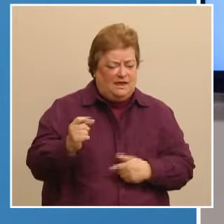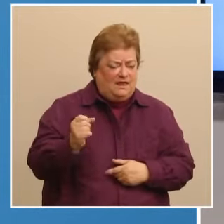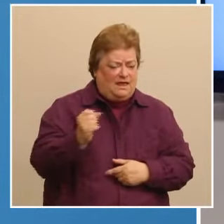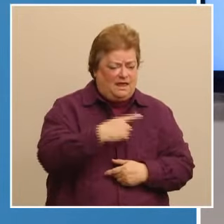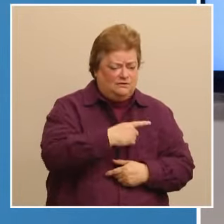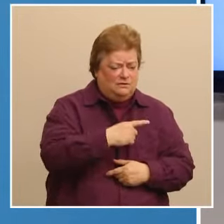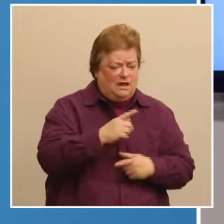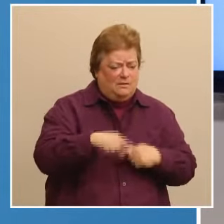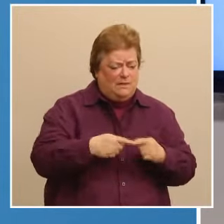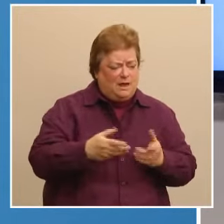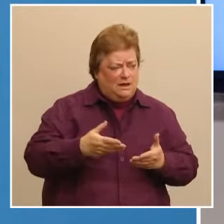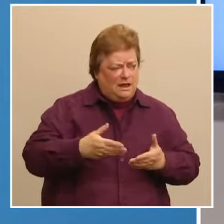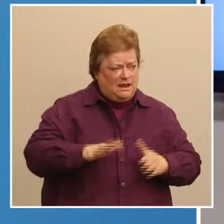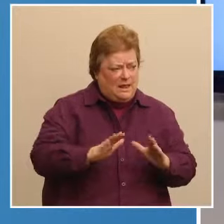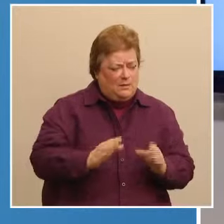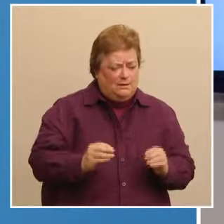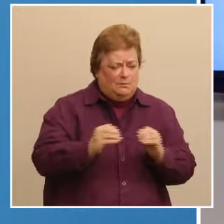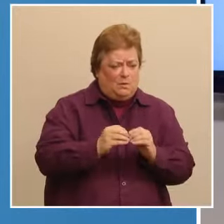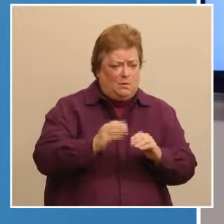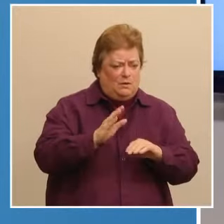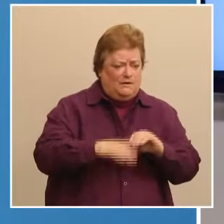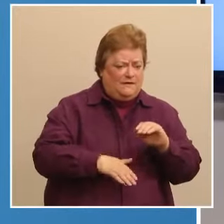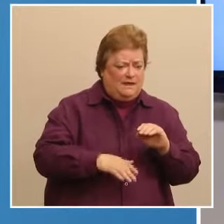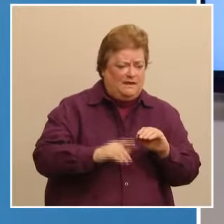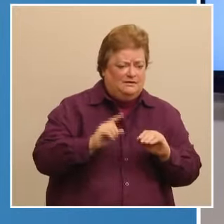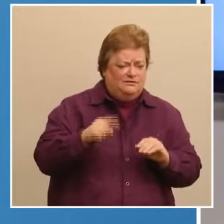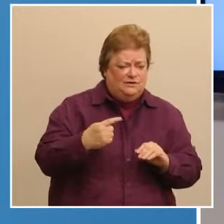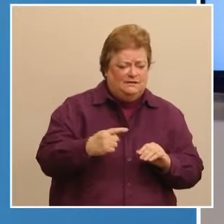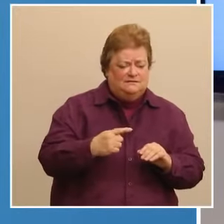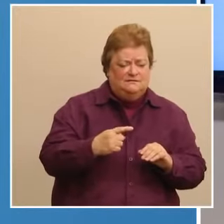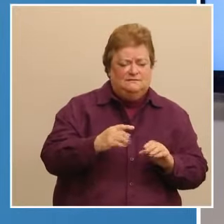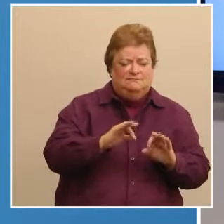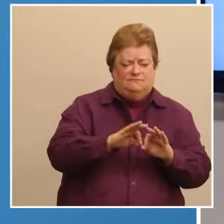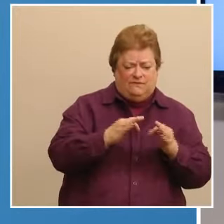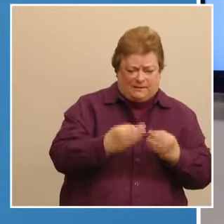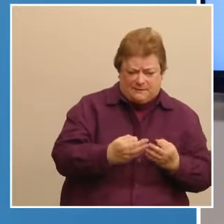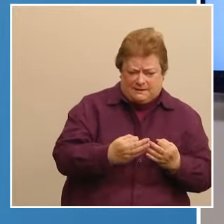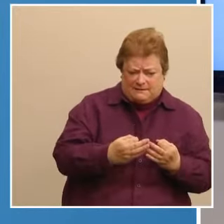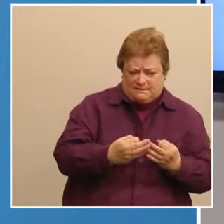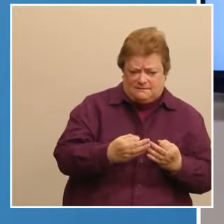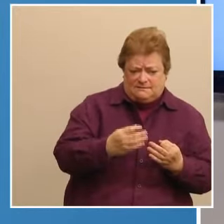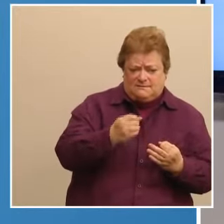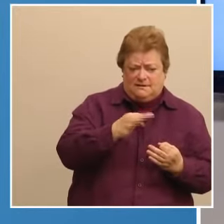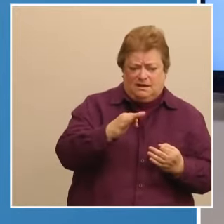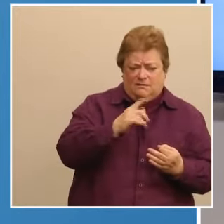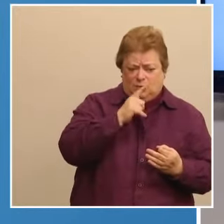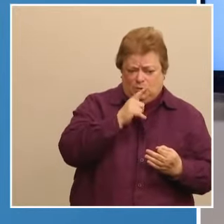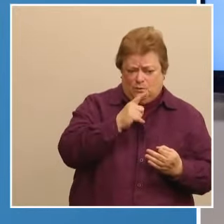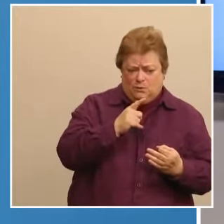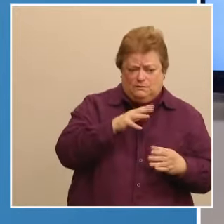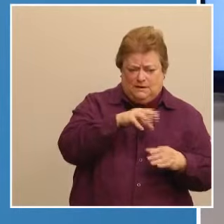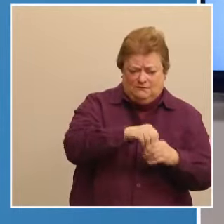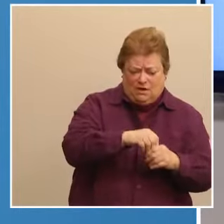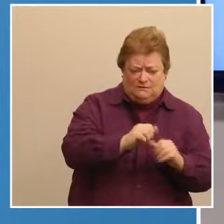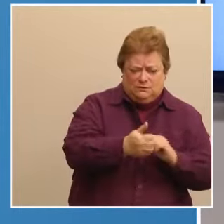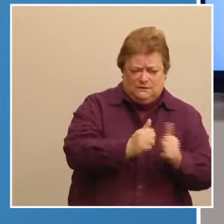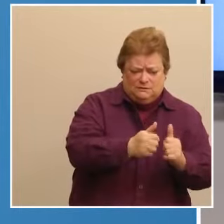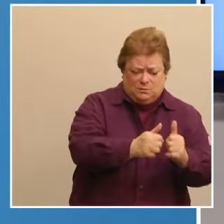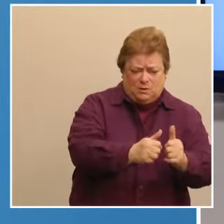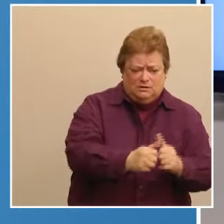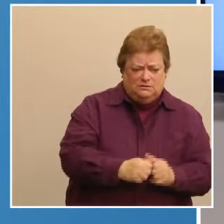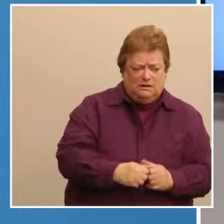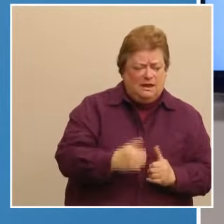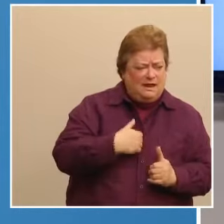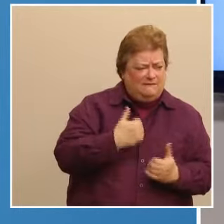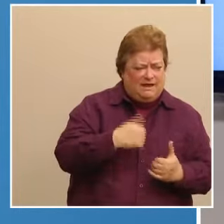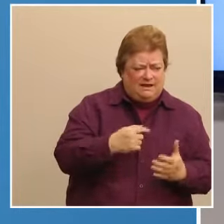possibly allowing more than just relatives of participants in, or have you had any of those